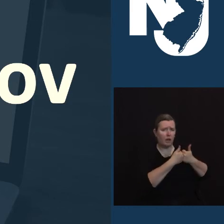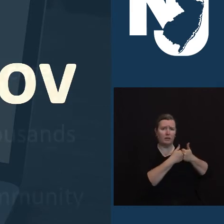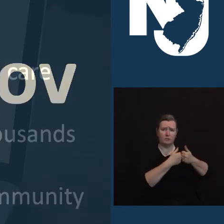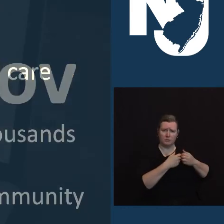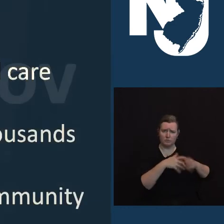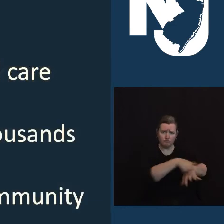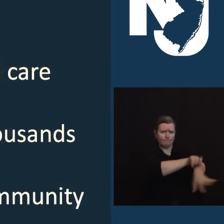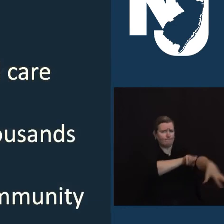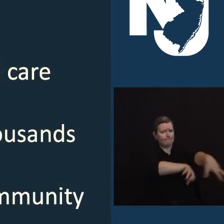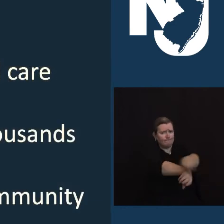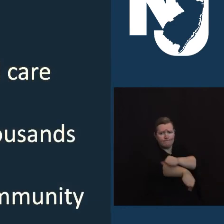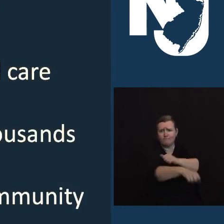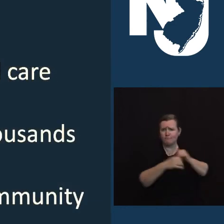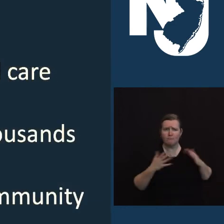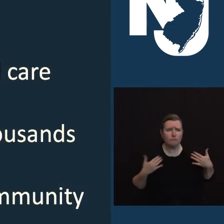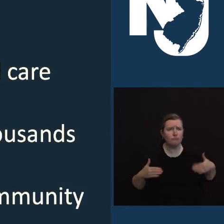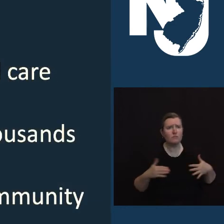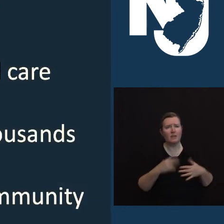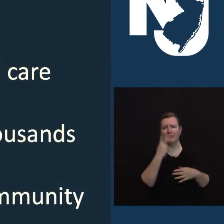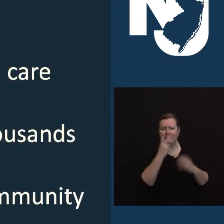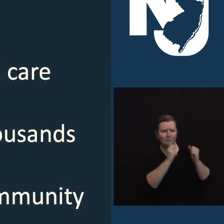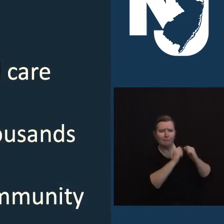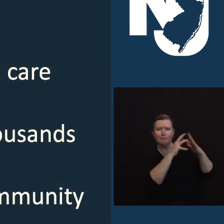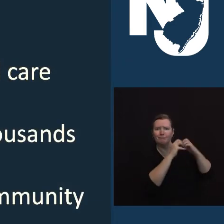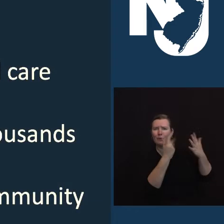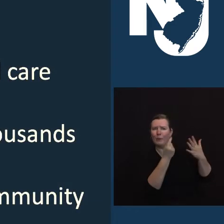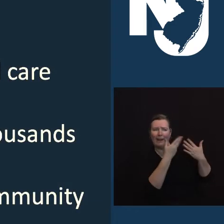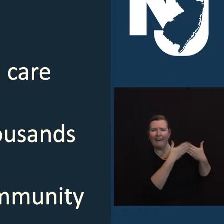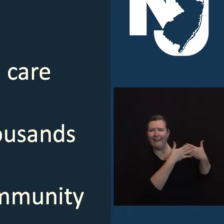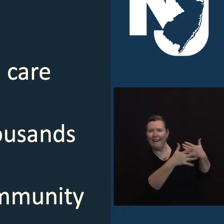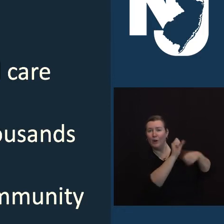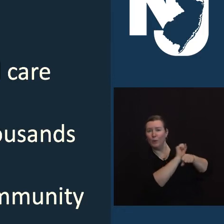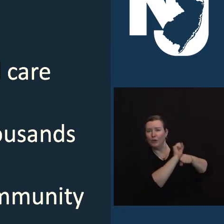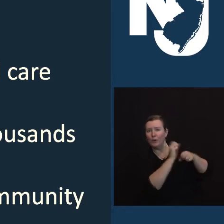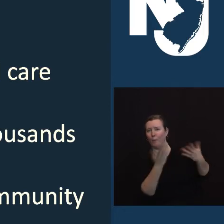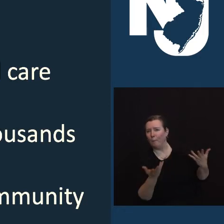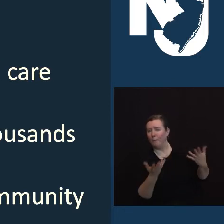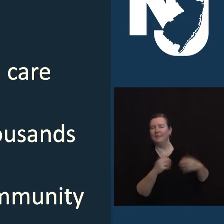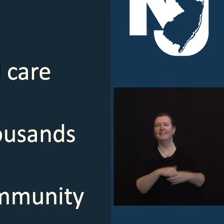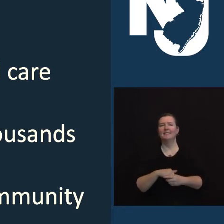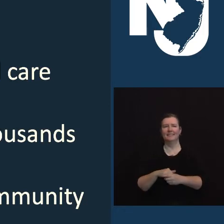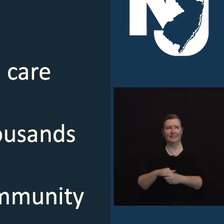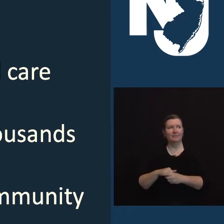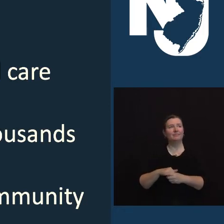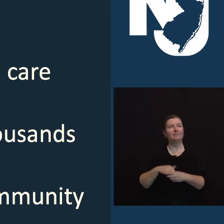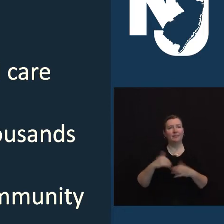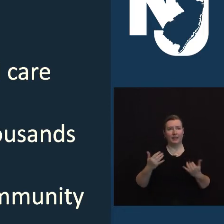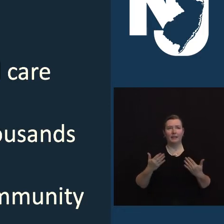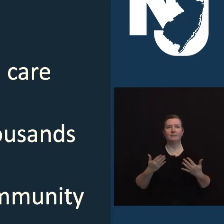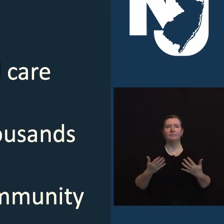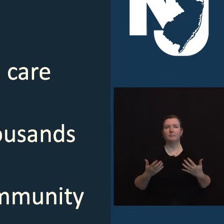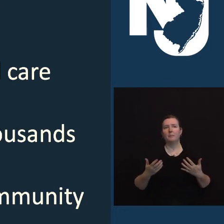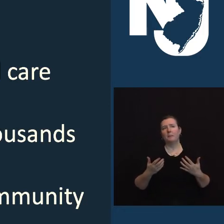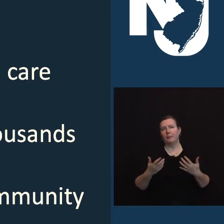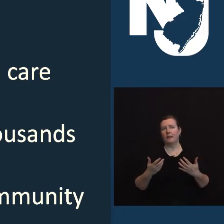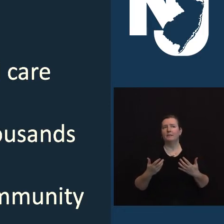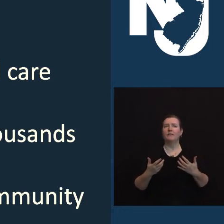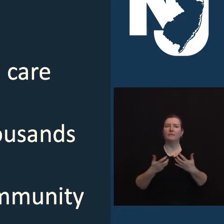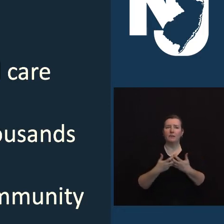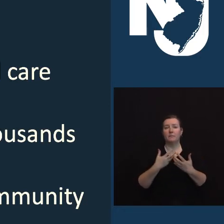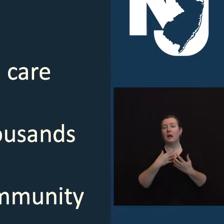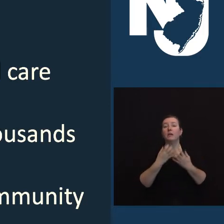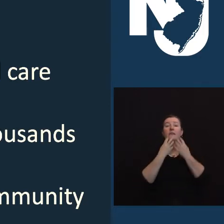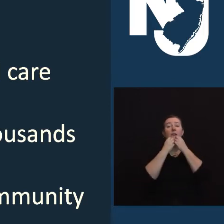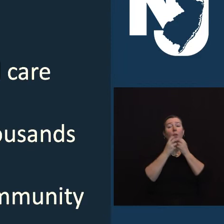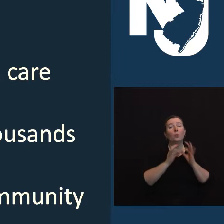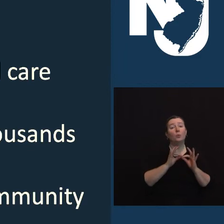These initiatives, by the way, align perfectly with the values and priorities laid out in the new state budget I unveiled yesterday.